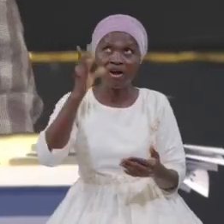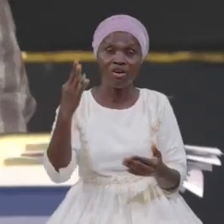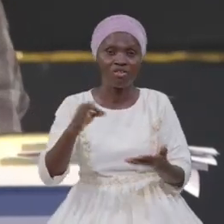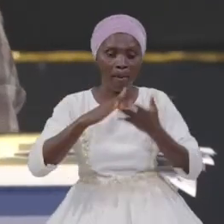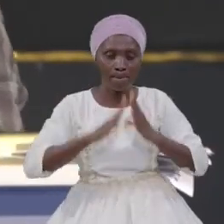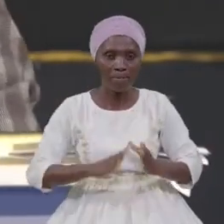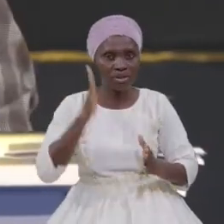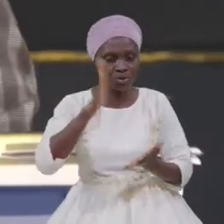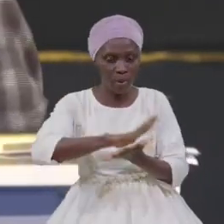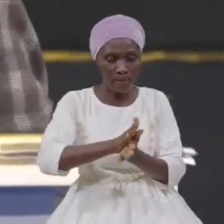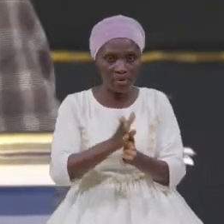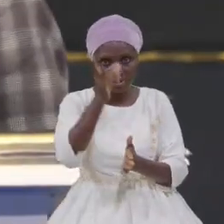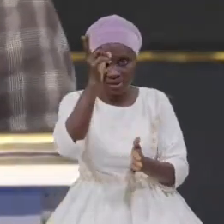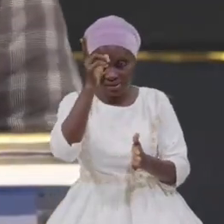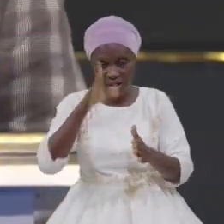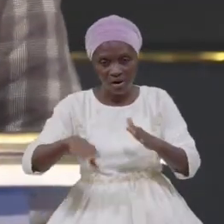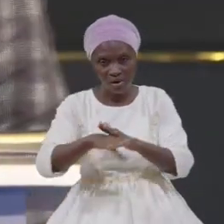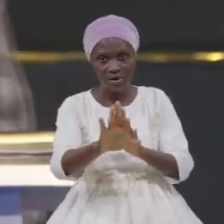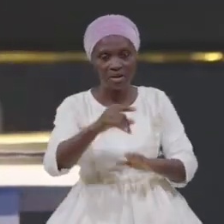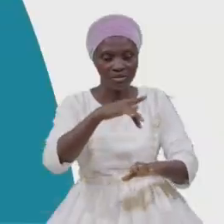your feet shortly.